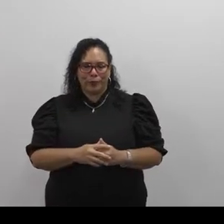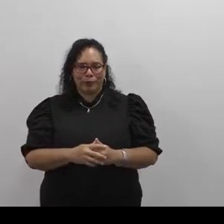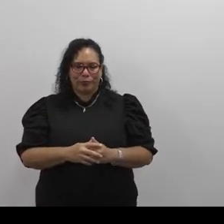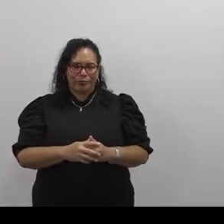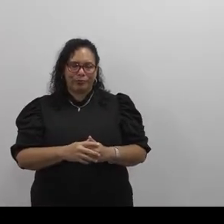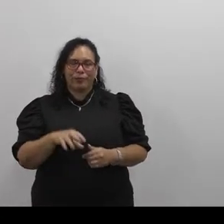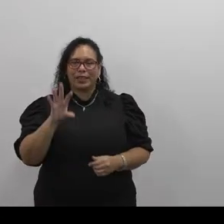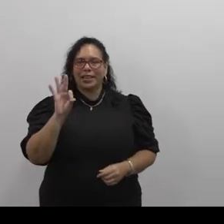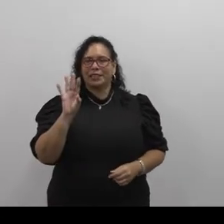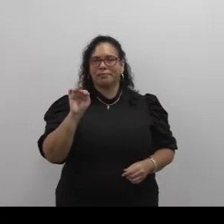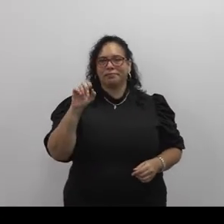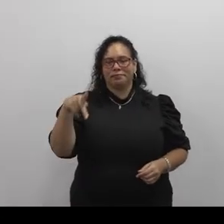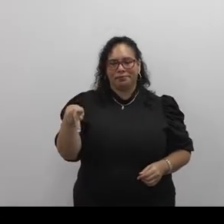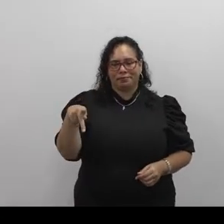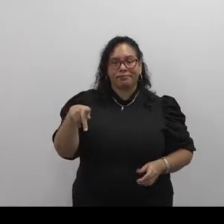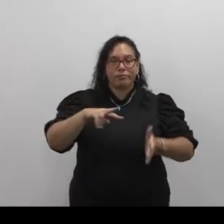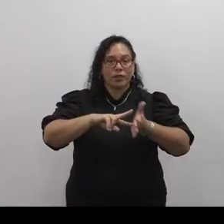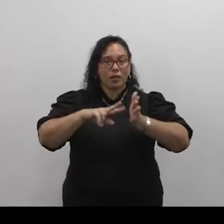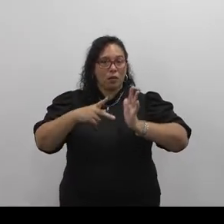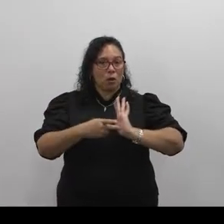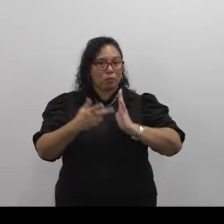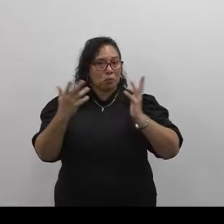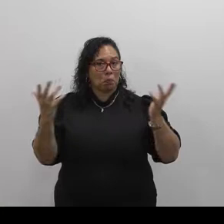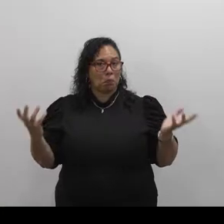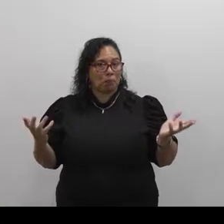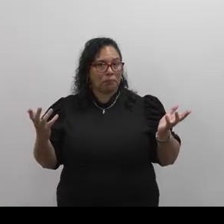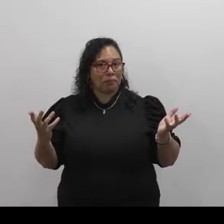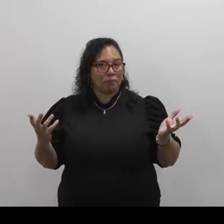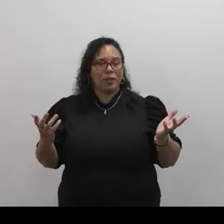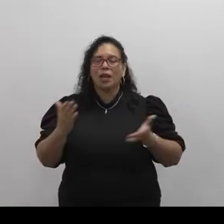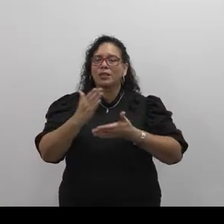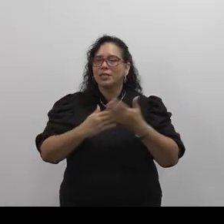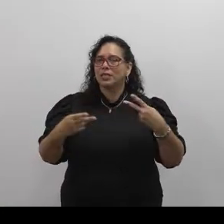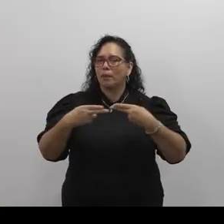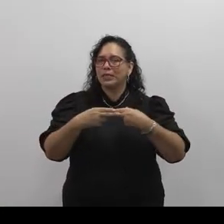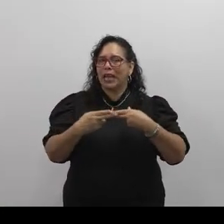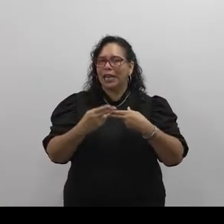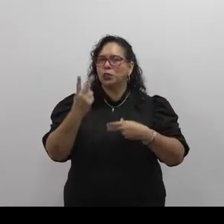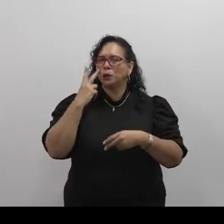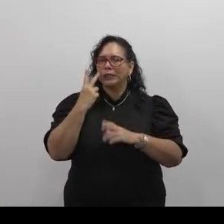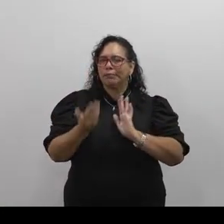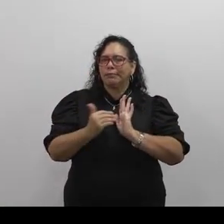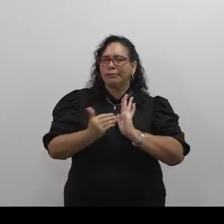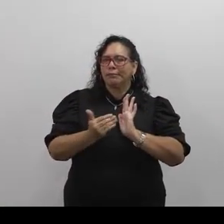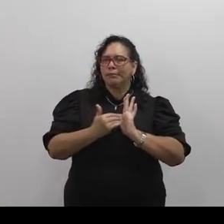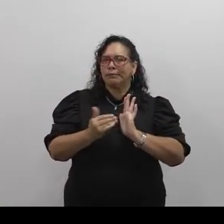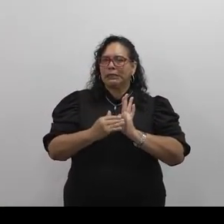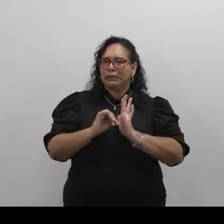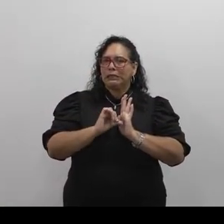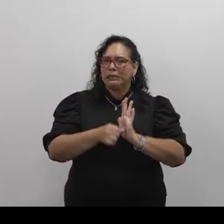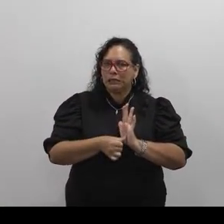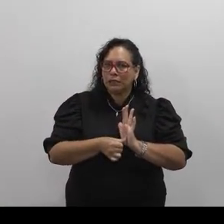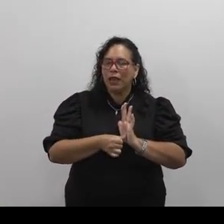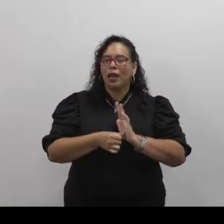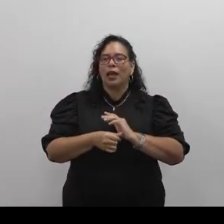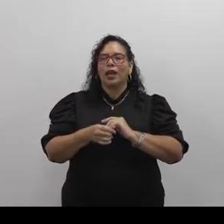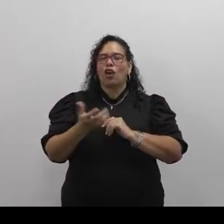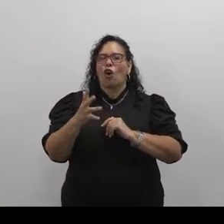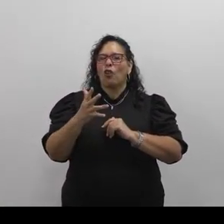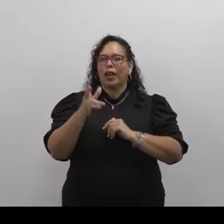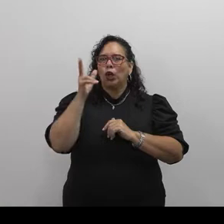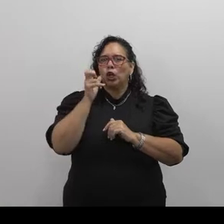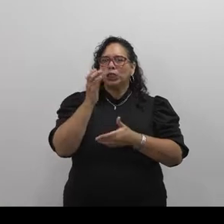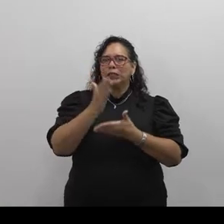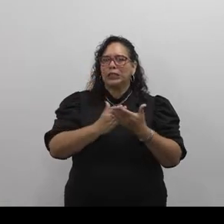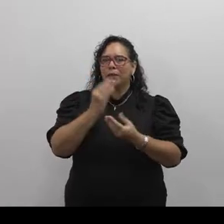So what was the purpose? And some of these slides are going to be redundant. You've heard some of this information over the course of the past year, yet some